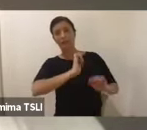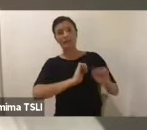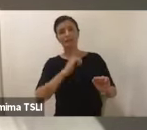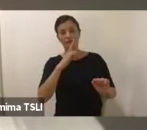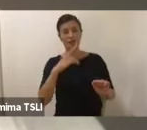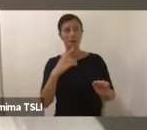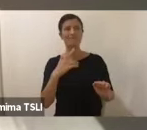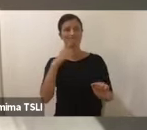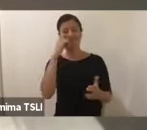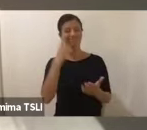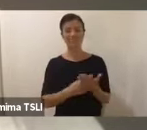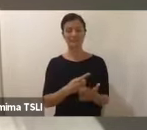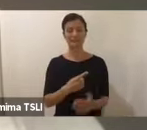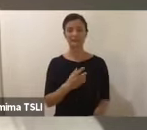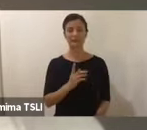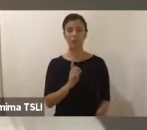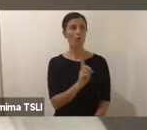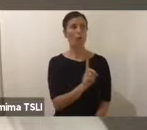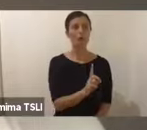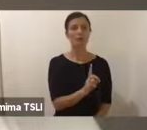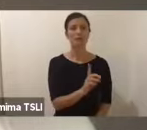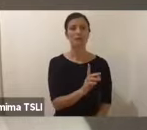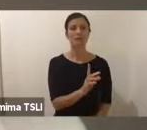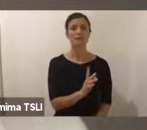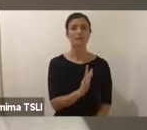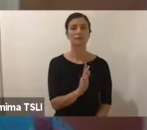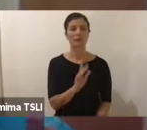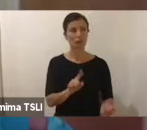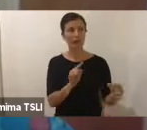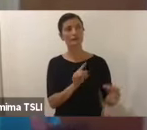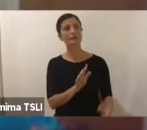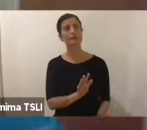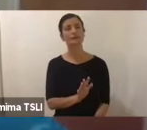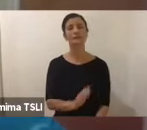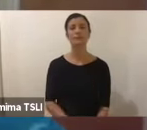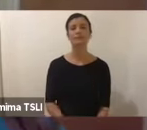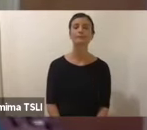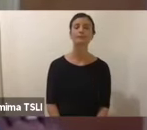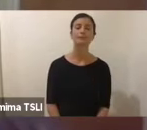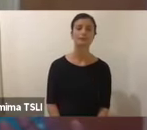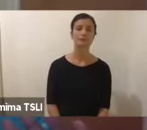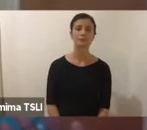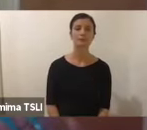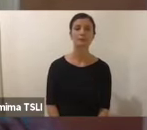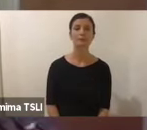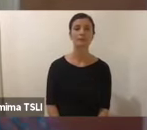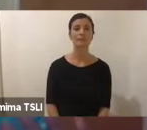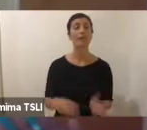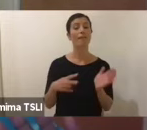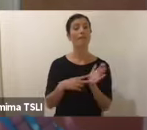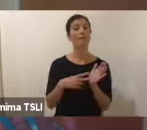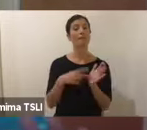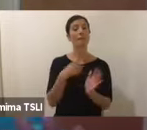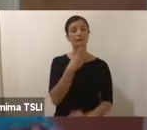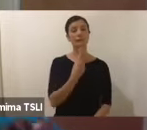um that kind of challenge okay before i move on to you parami just a couple of things if you want to